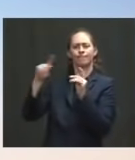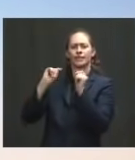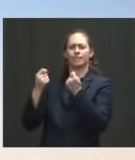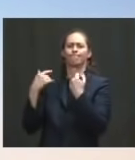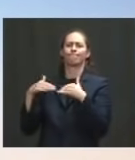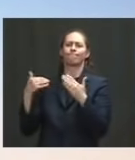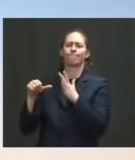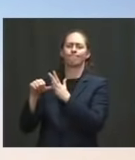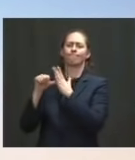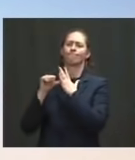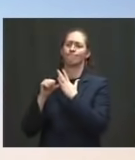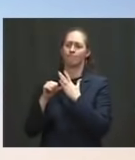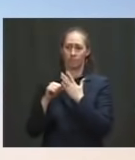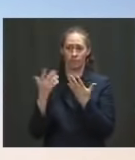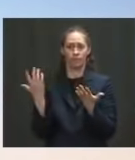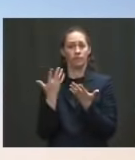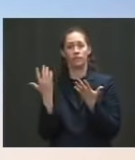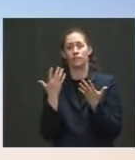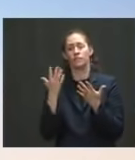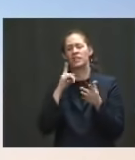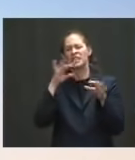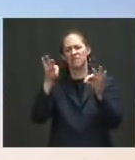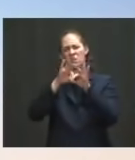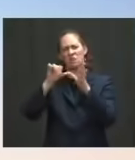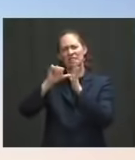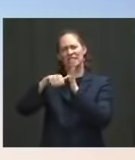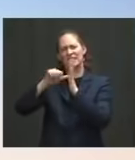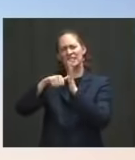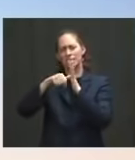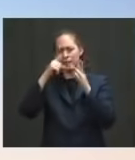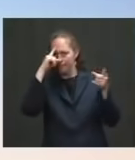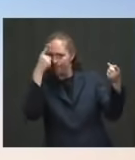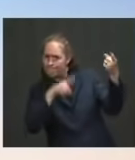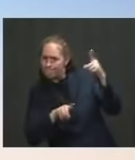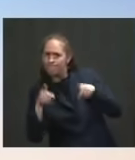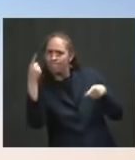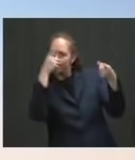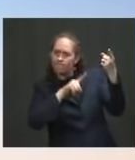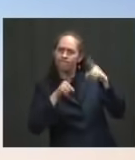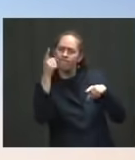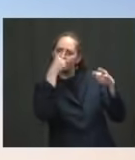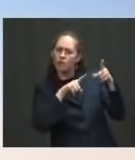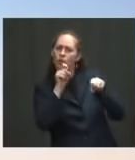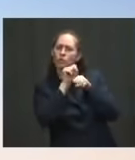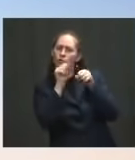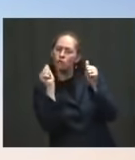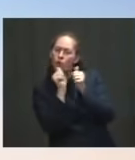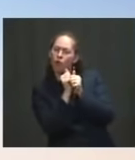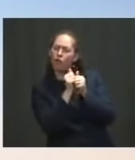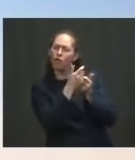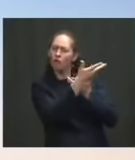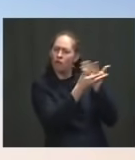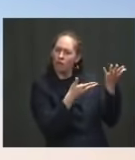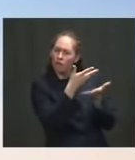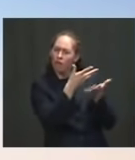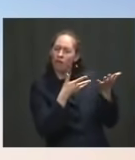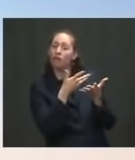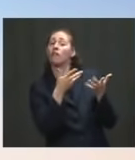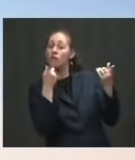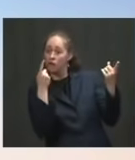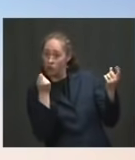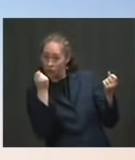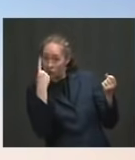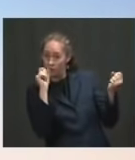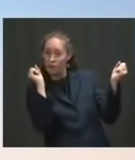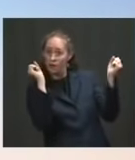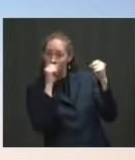that diplomacy includes working together where there is opportunity and agreement, and being clear and candid and forthright when there is disagreement.